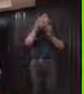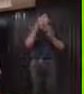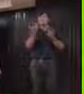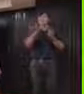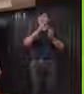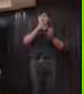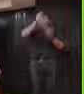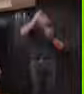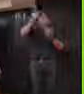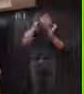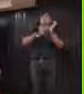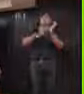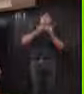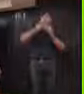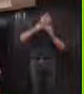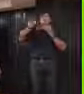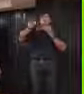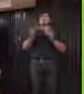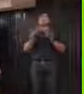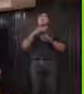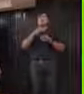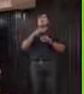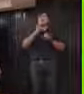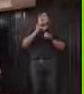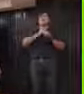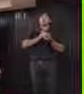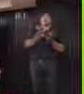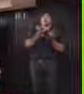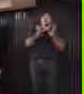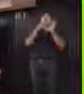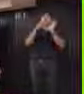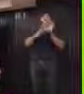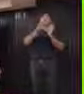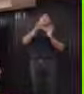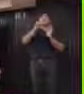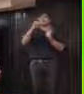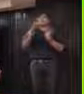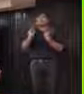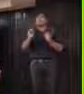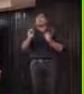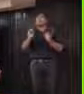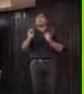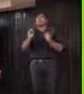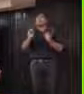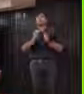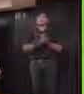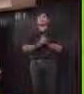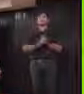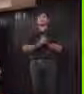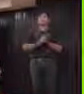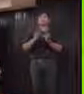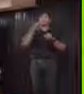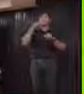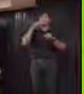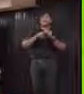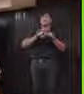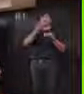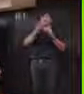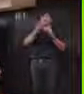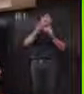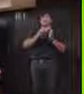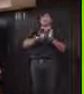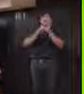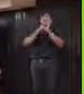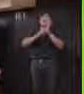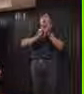will continue, which also gave birth to Article 37. So, had it been in the normal course,